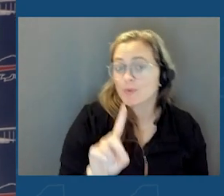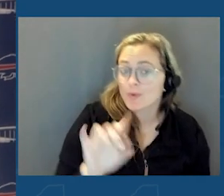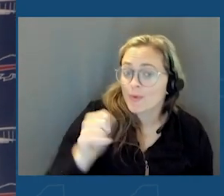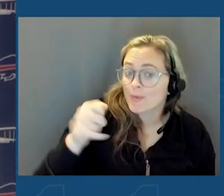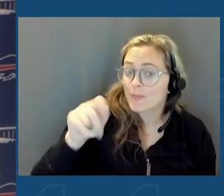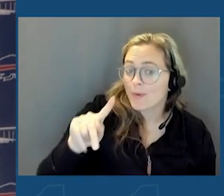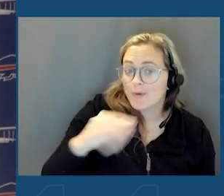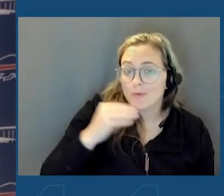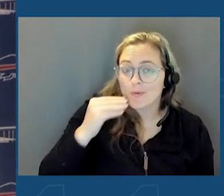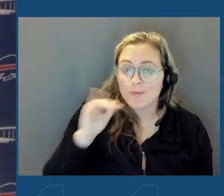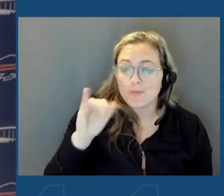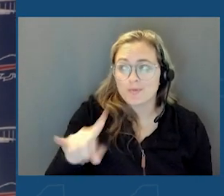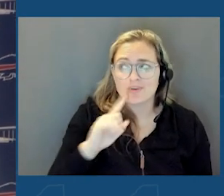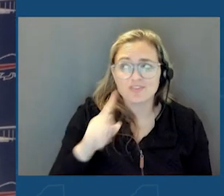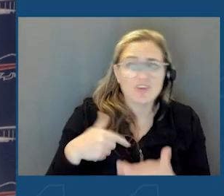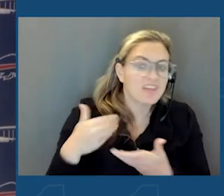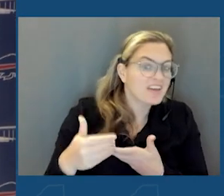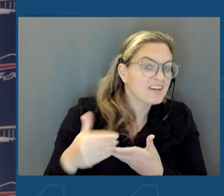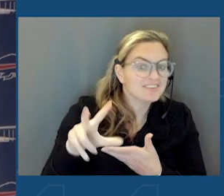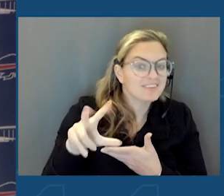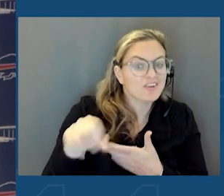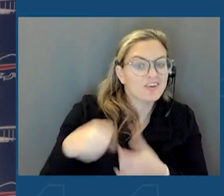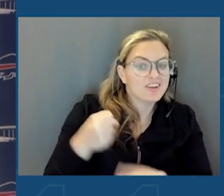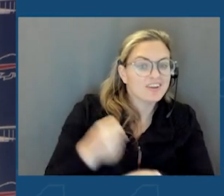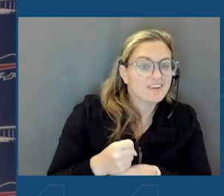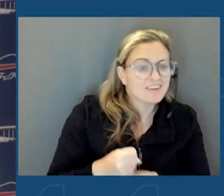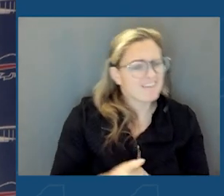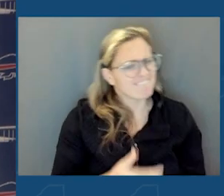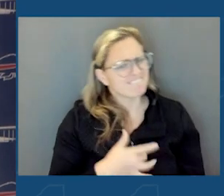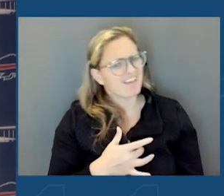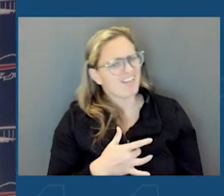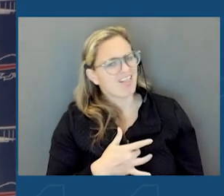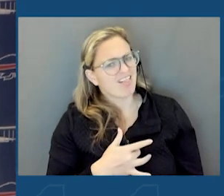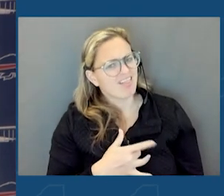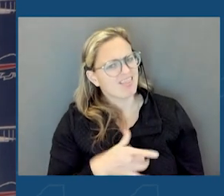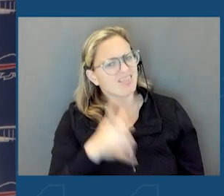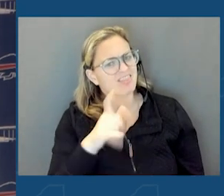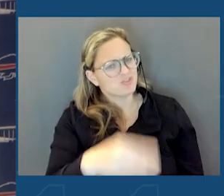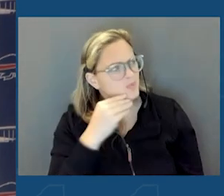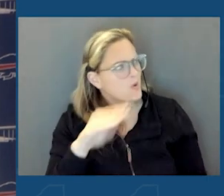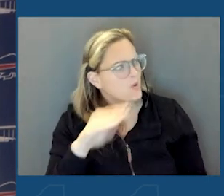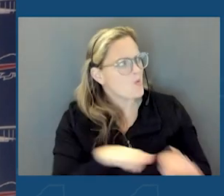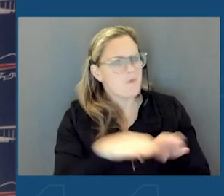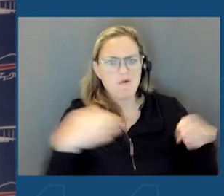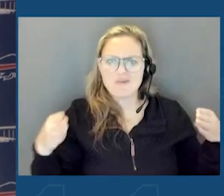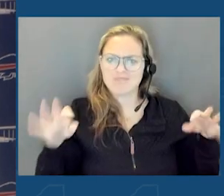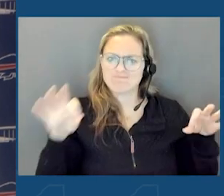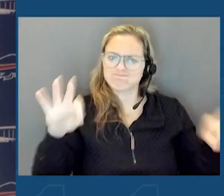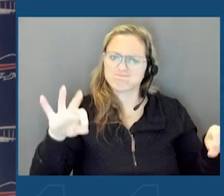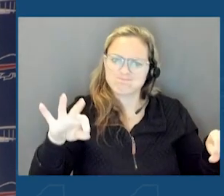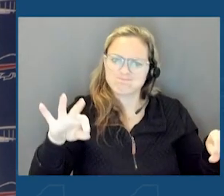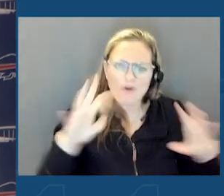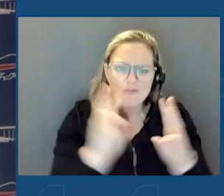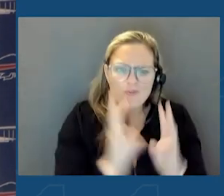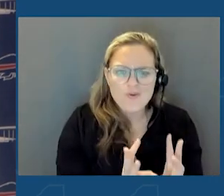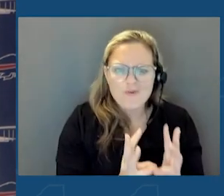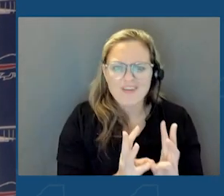for at least the next 30 years. And doesn't this feel like it should be a home opener? This is the perfect weather for a home